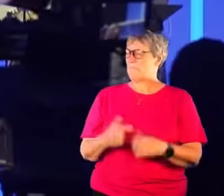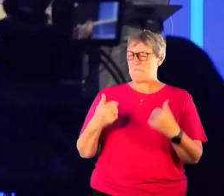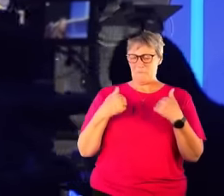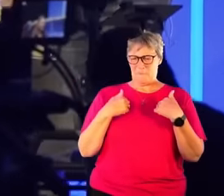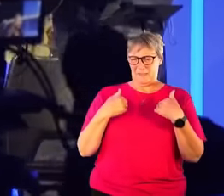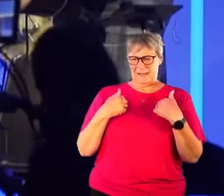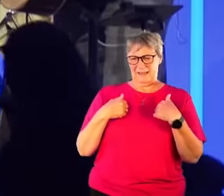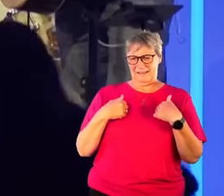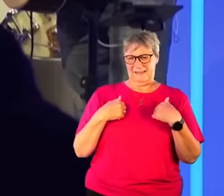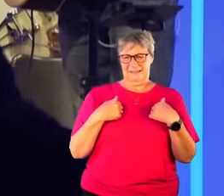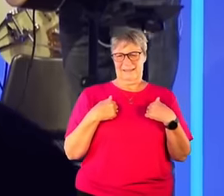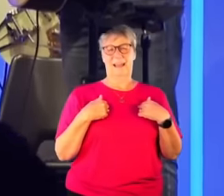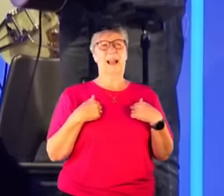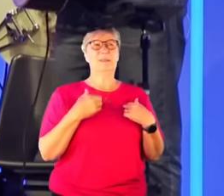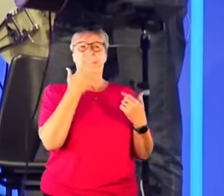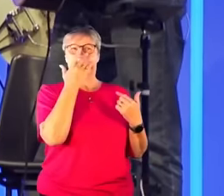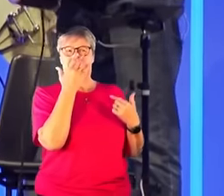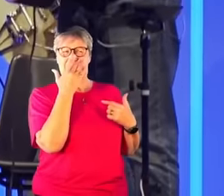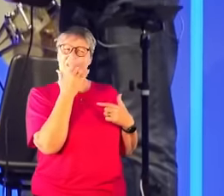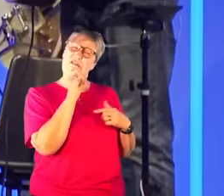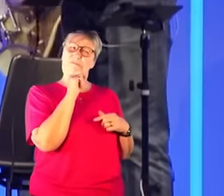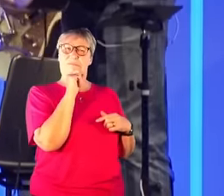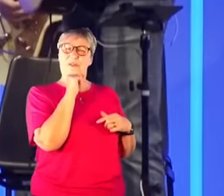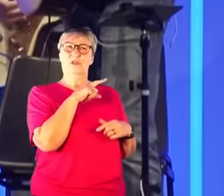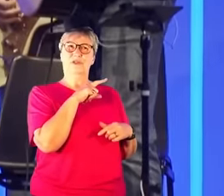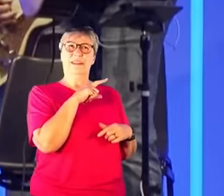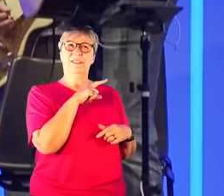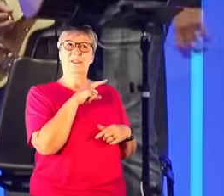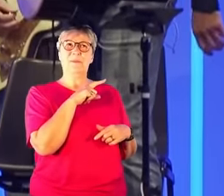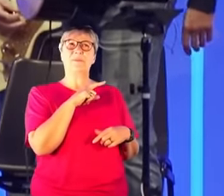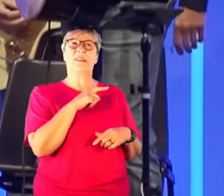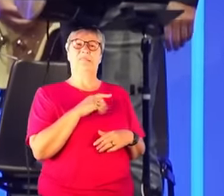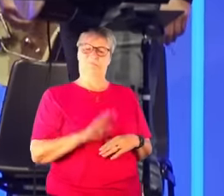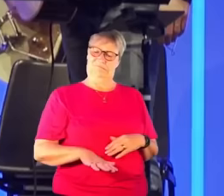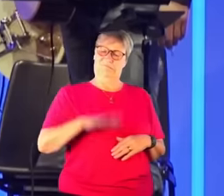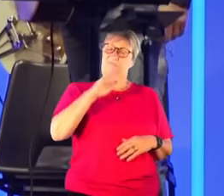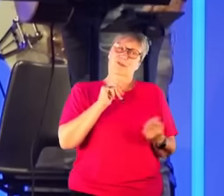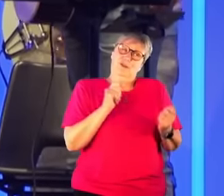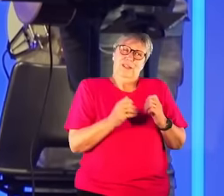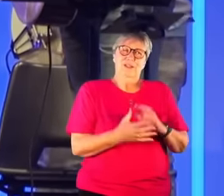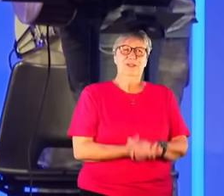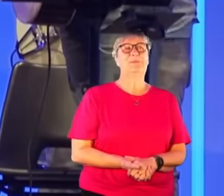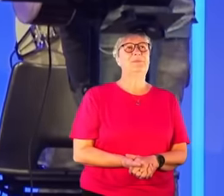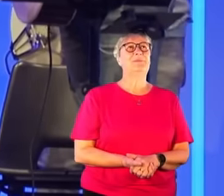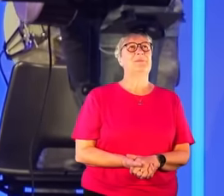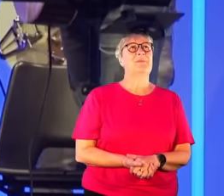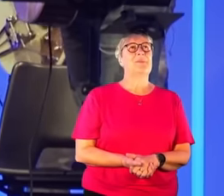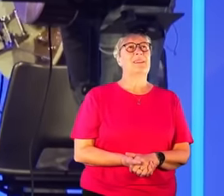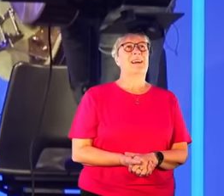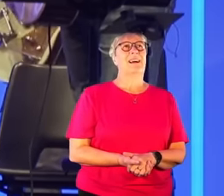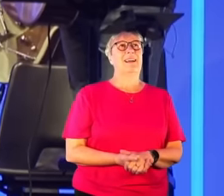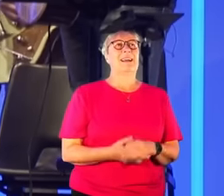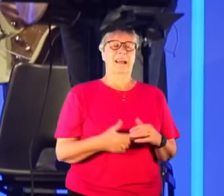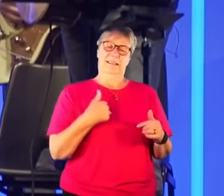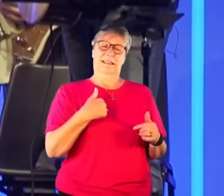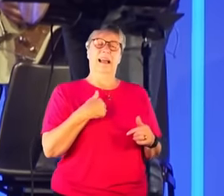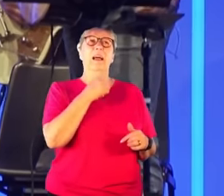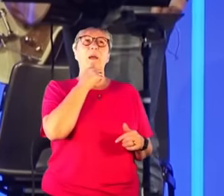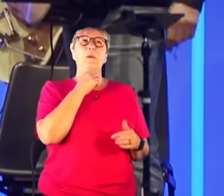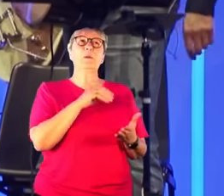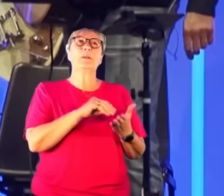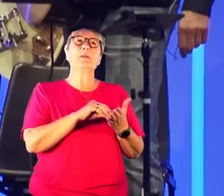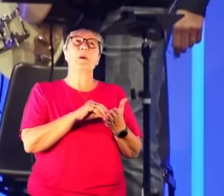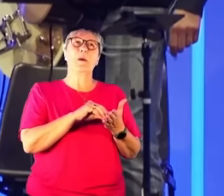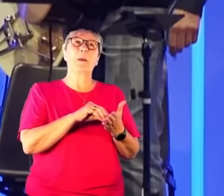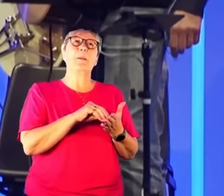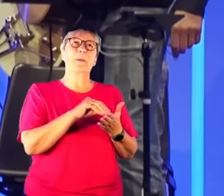was I was an unusual teenager. I've not much has changed, to be fair. But I actually used to buy, for